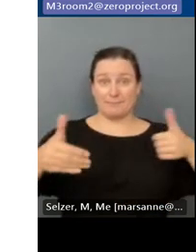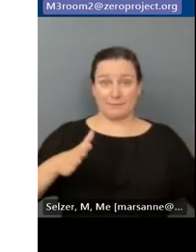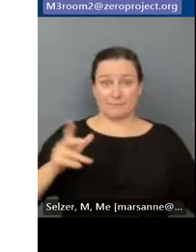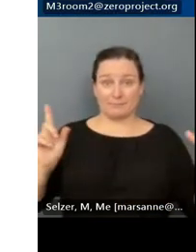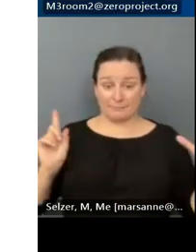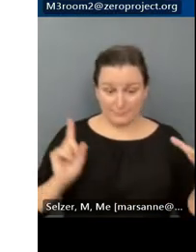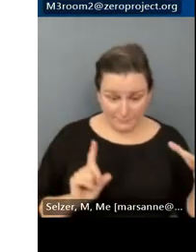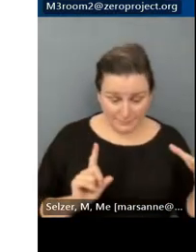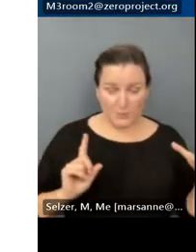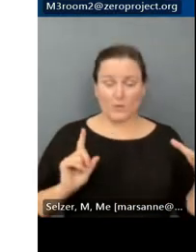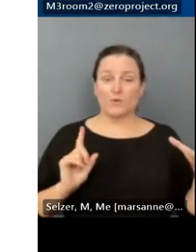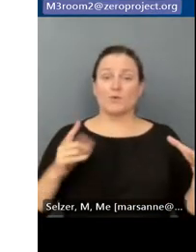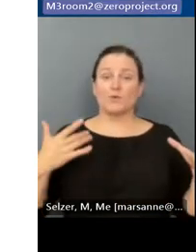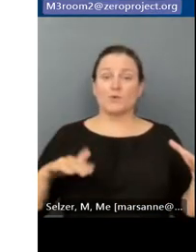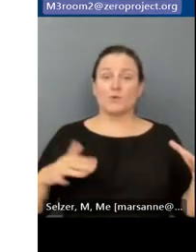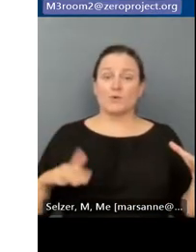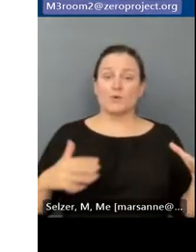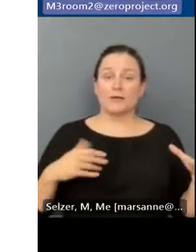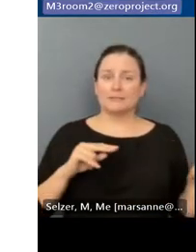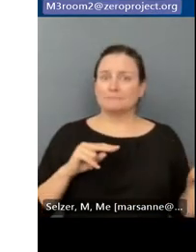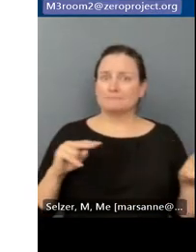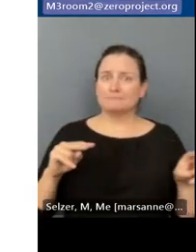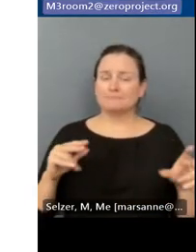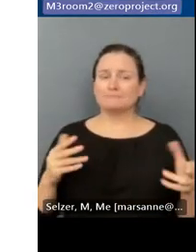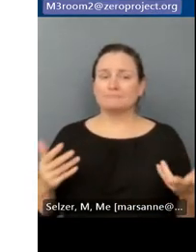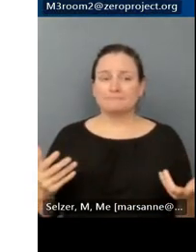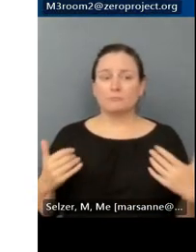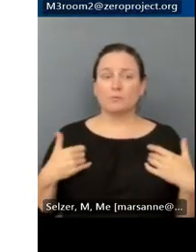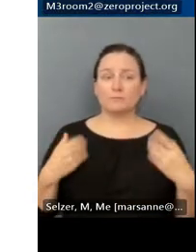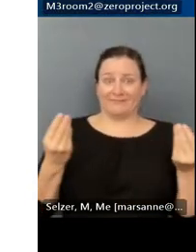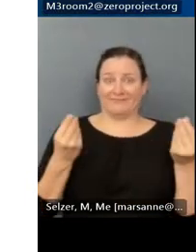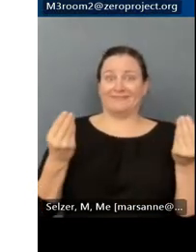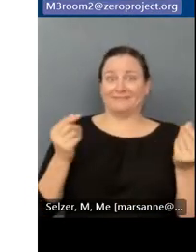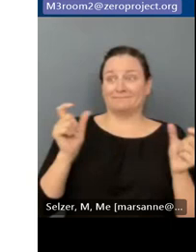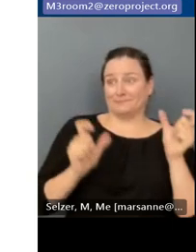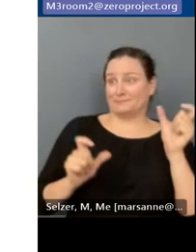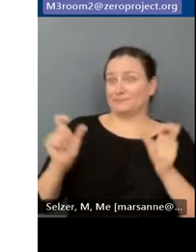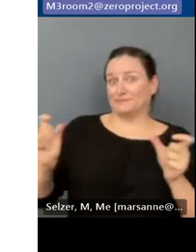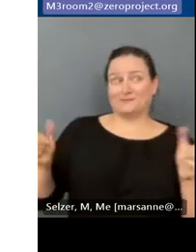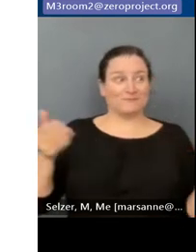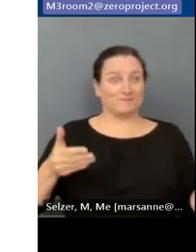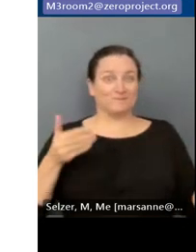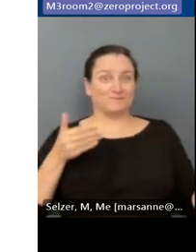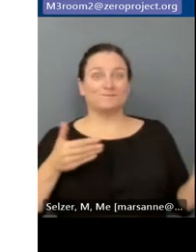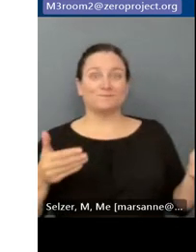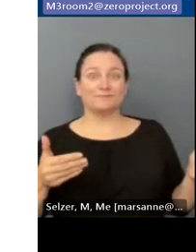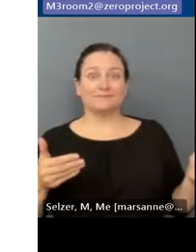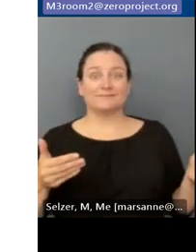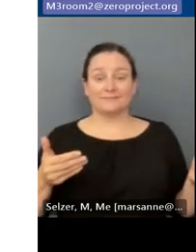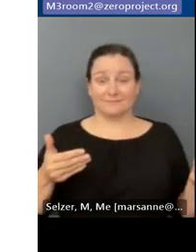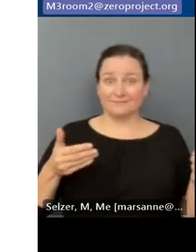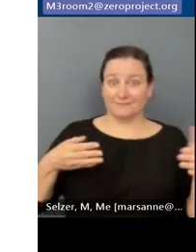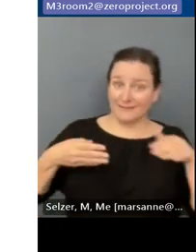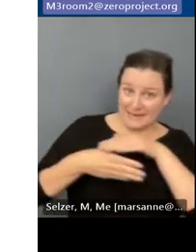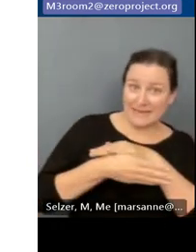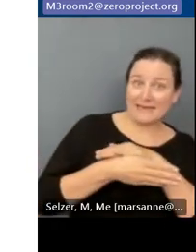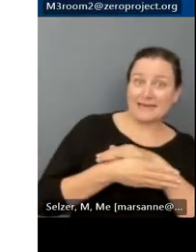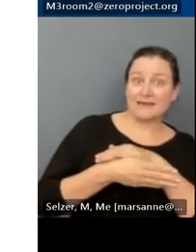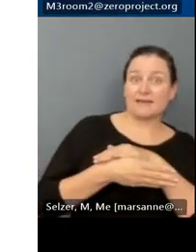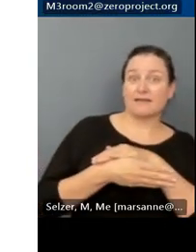exponentially. So when ambience is there and access is granted, transformation